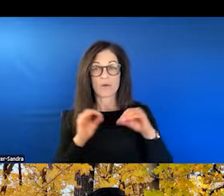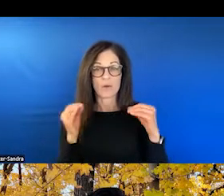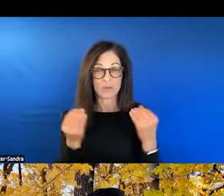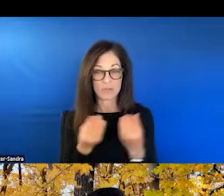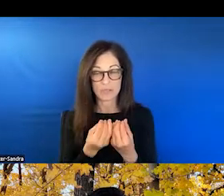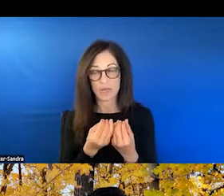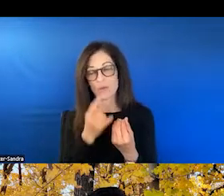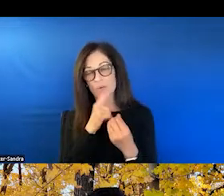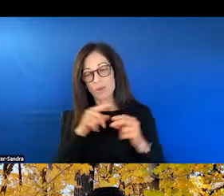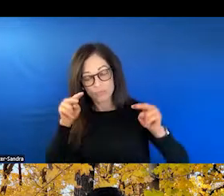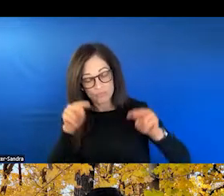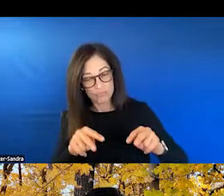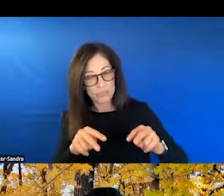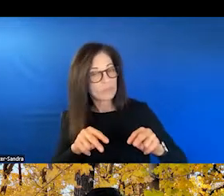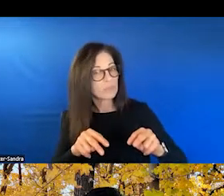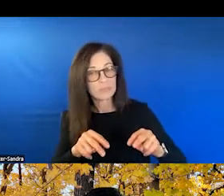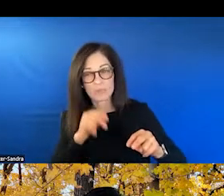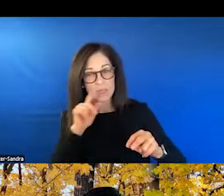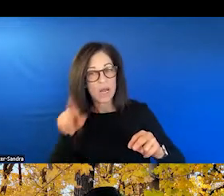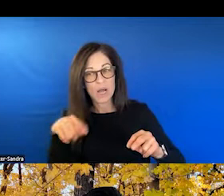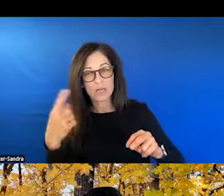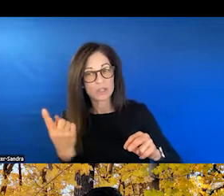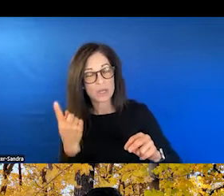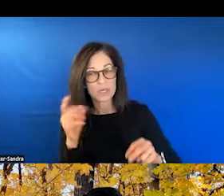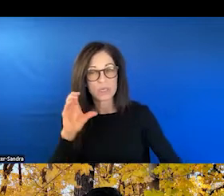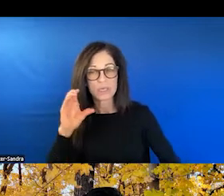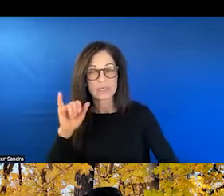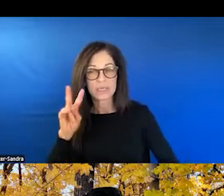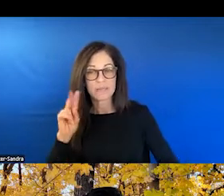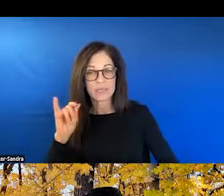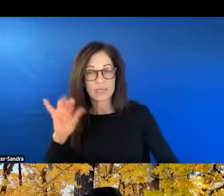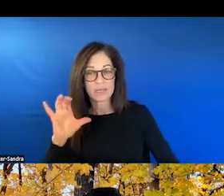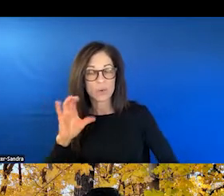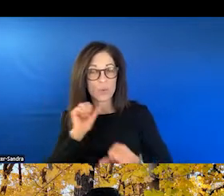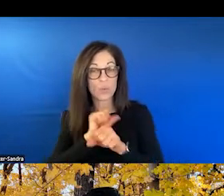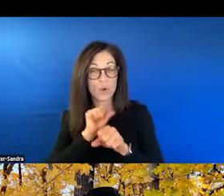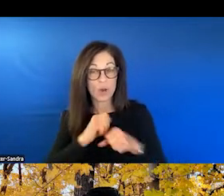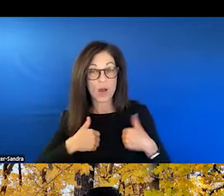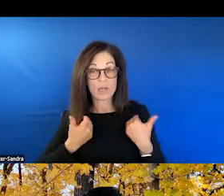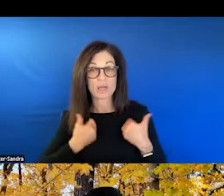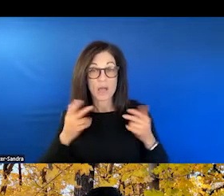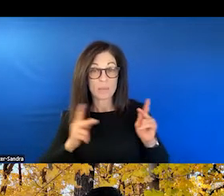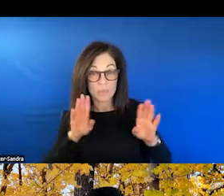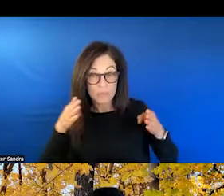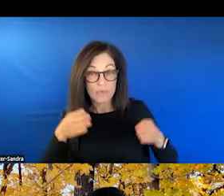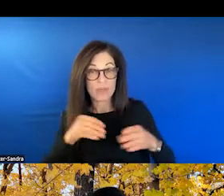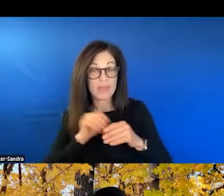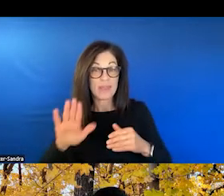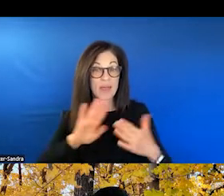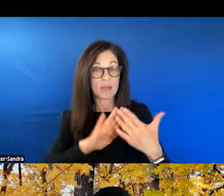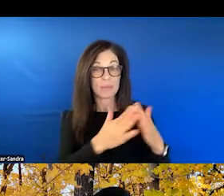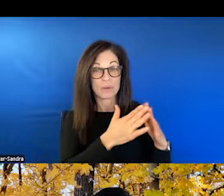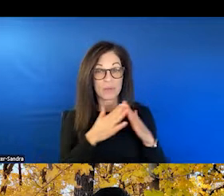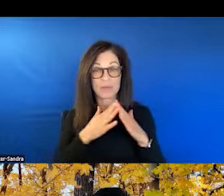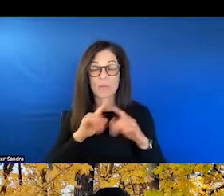looking at not just the civic work that our young people have been focused in their communities, but also a